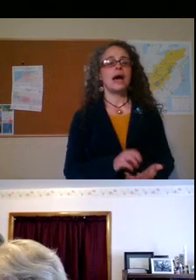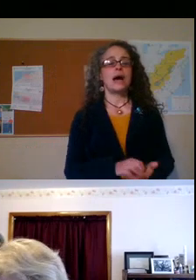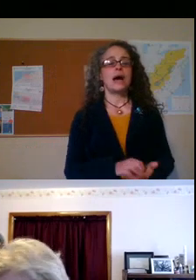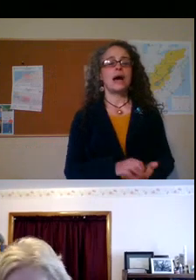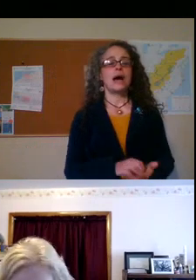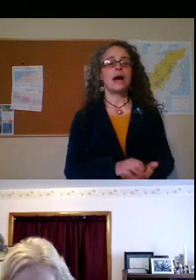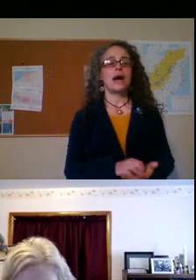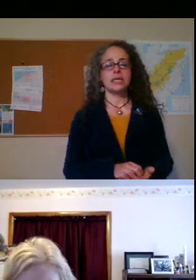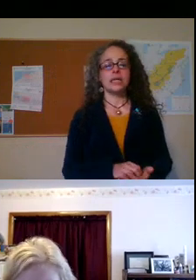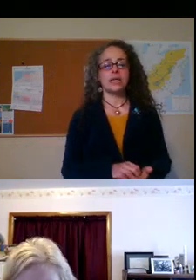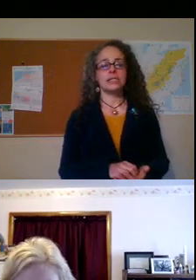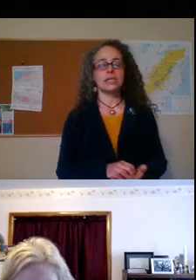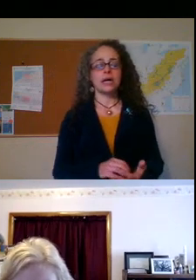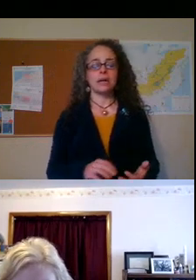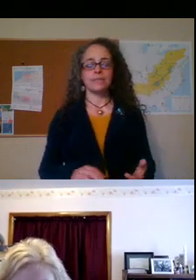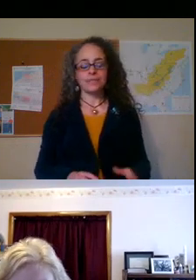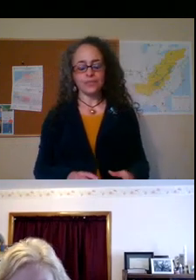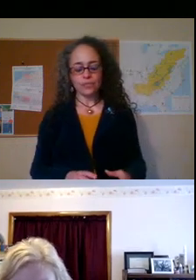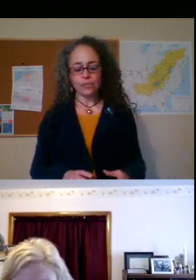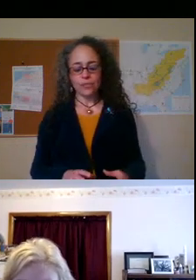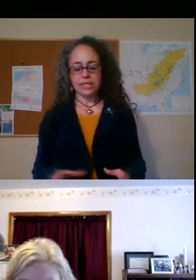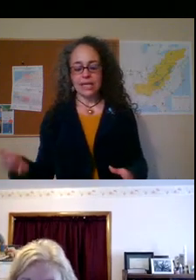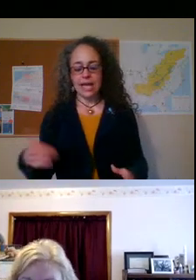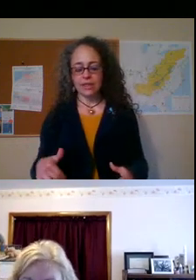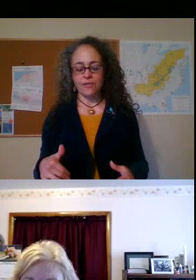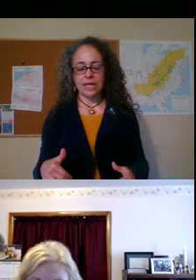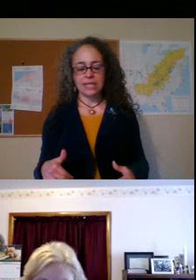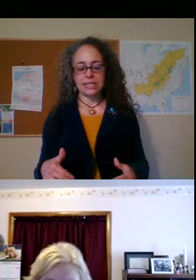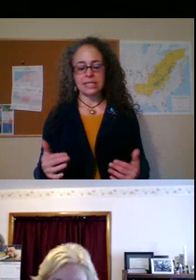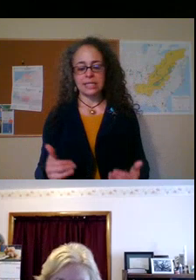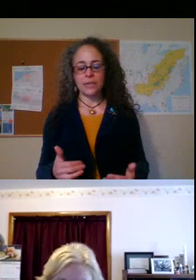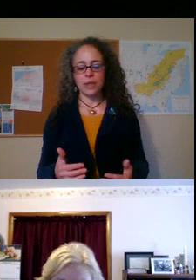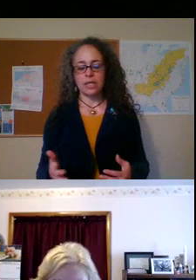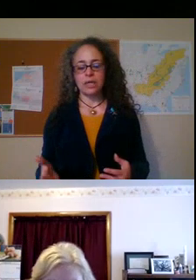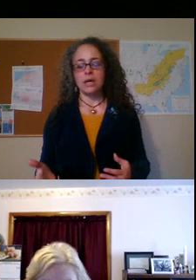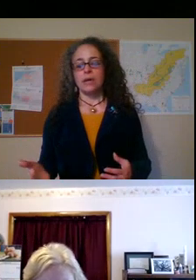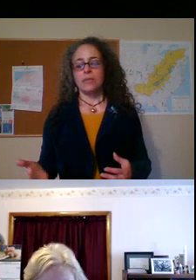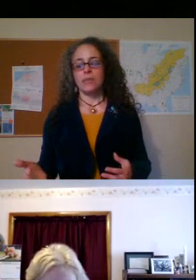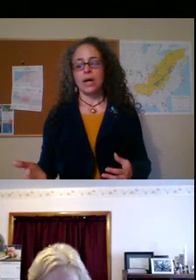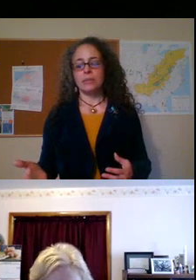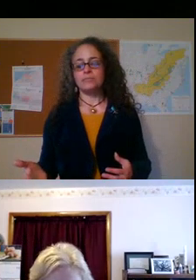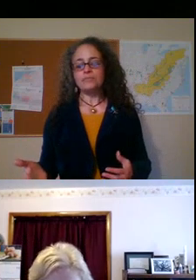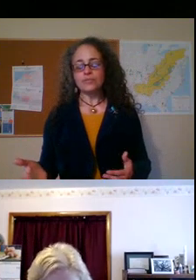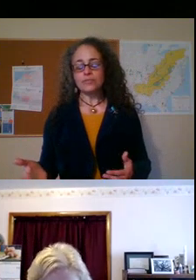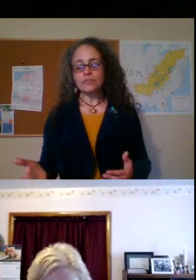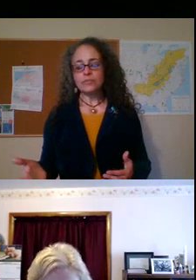typically how it is done is to get the funds is typically